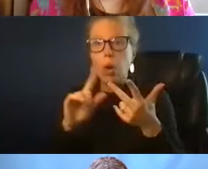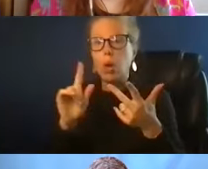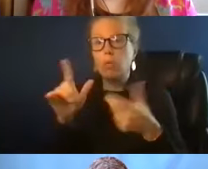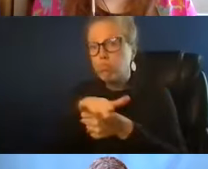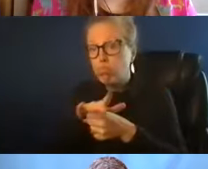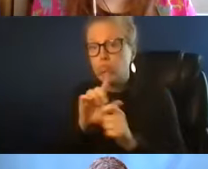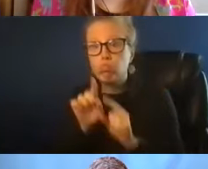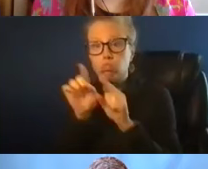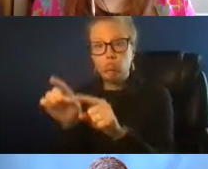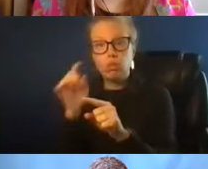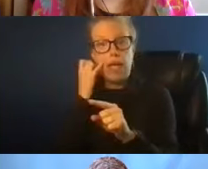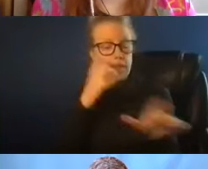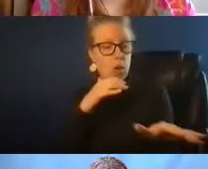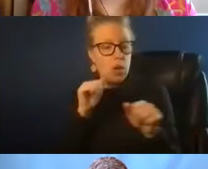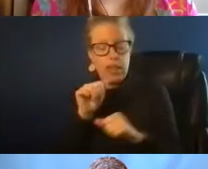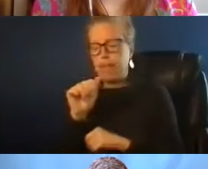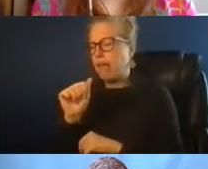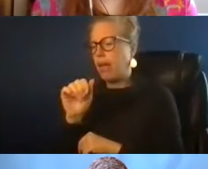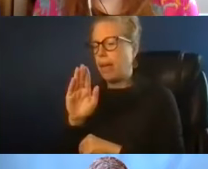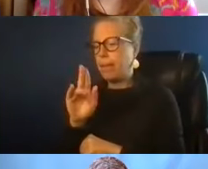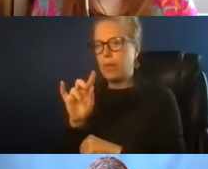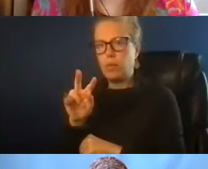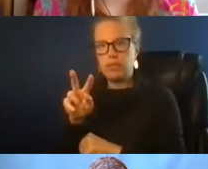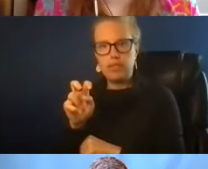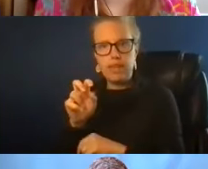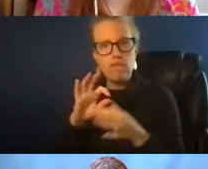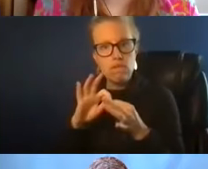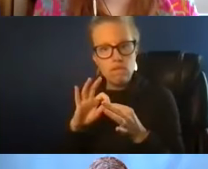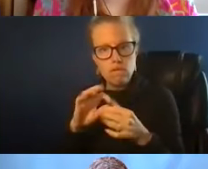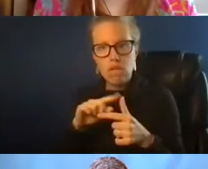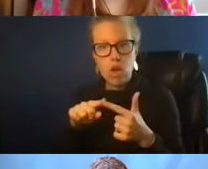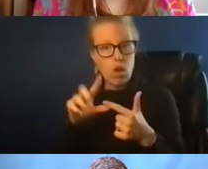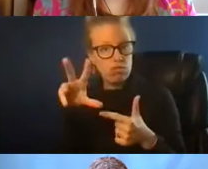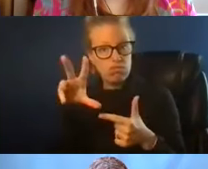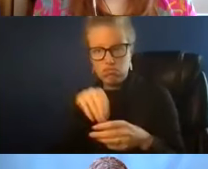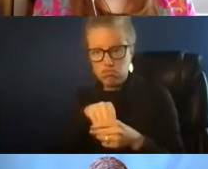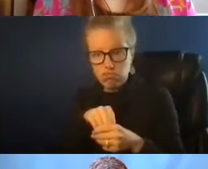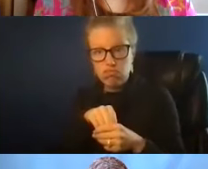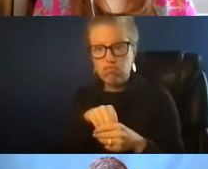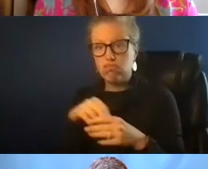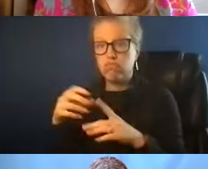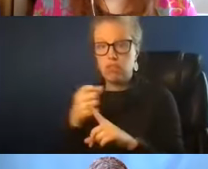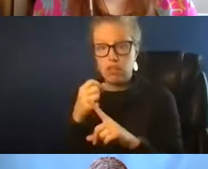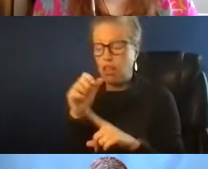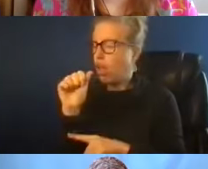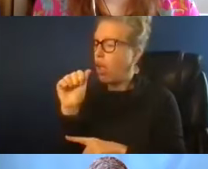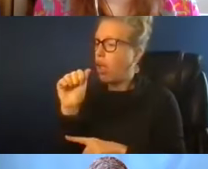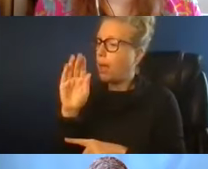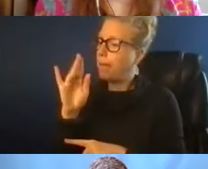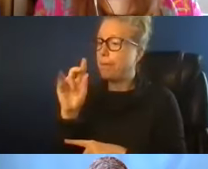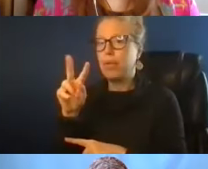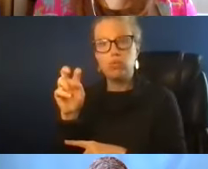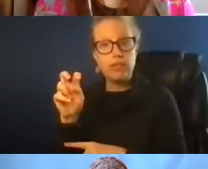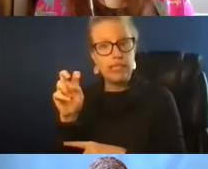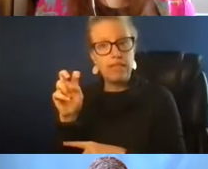the event that you leave an abusive relationship, or if you're in an abusive relationship and an incident